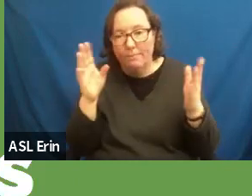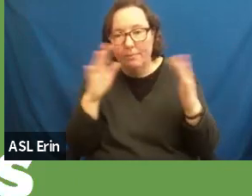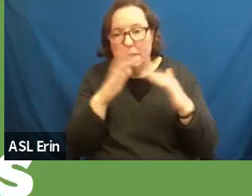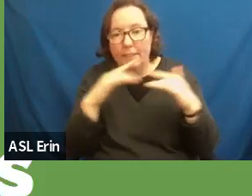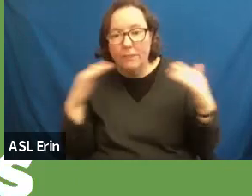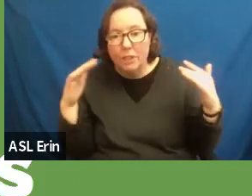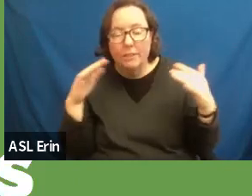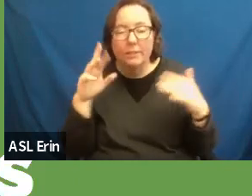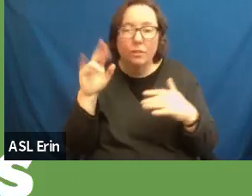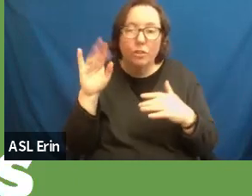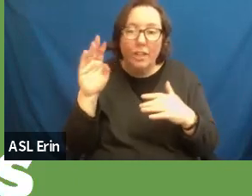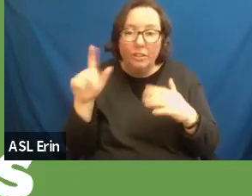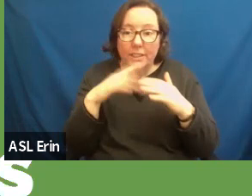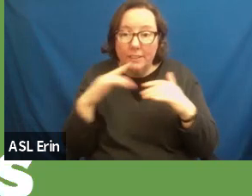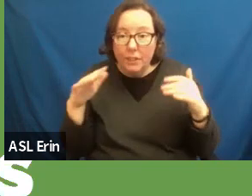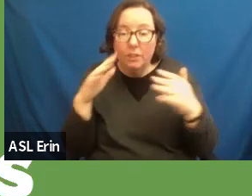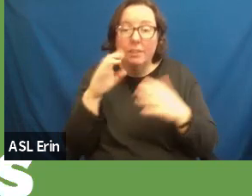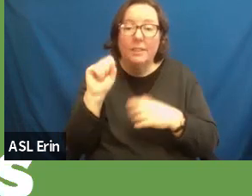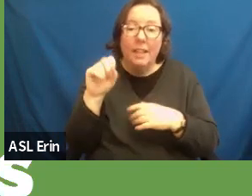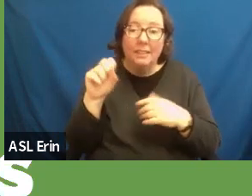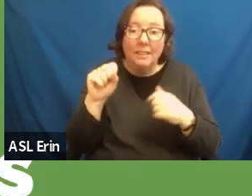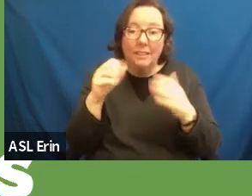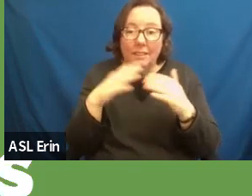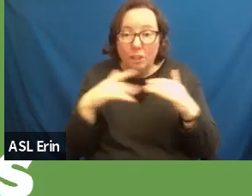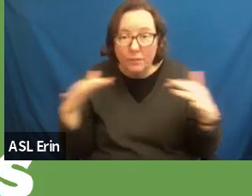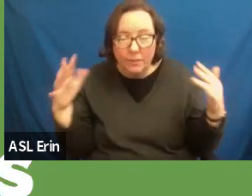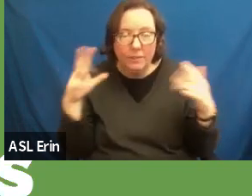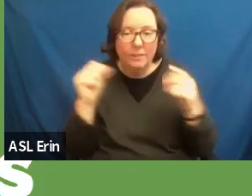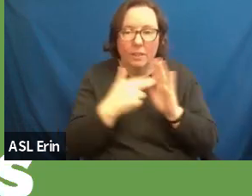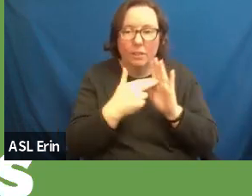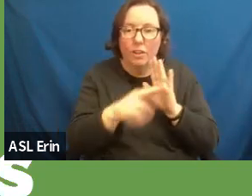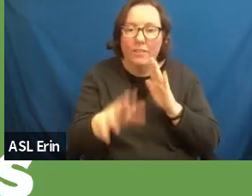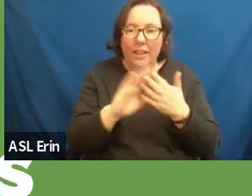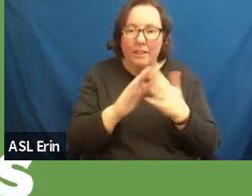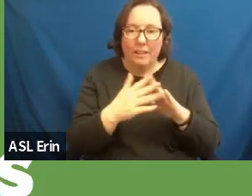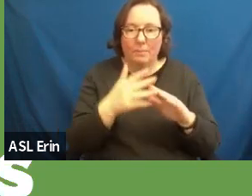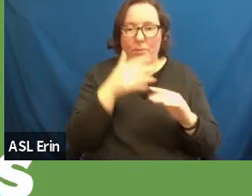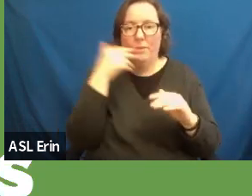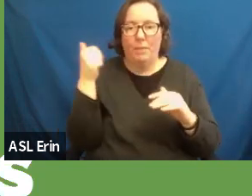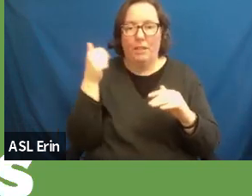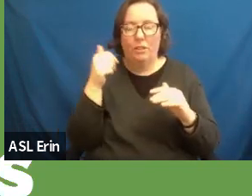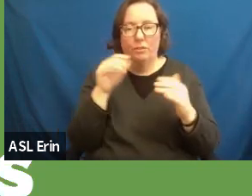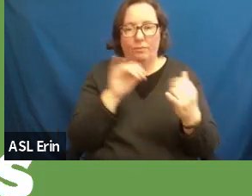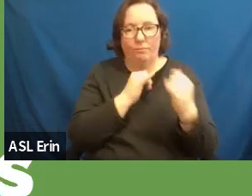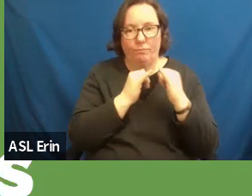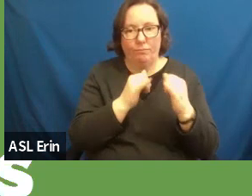socioeconomically, and that they reflect the diversity of the communities that we serve in. I would like to thank all of you for your valuable time and participation, and